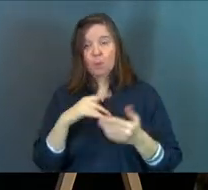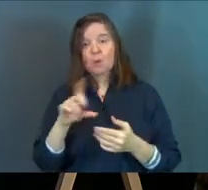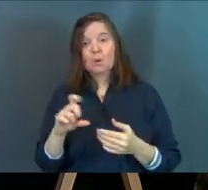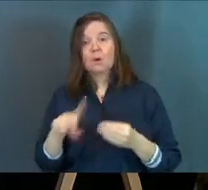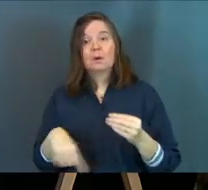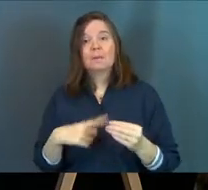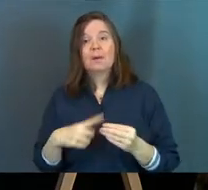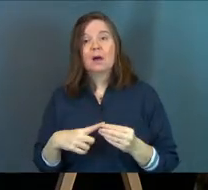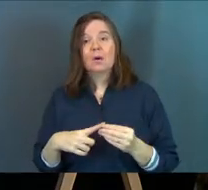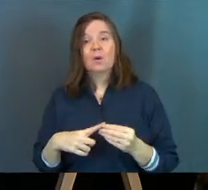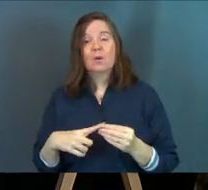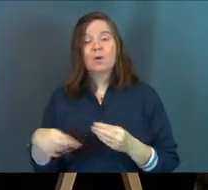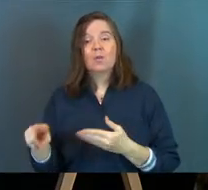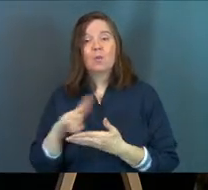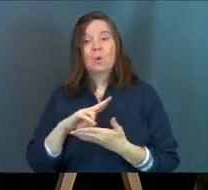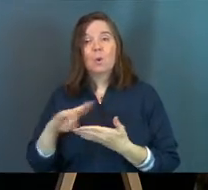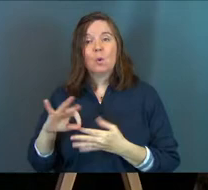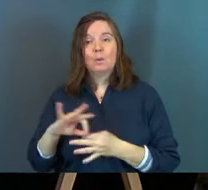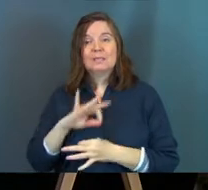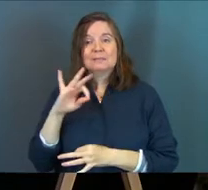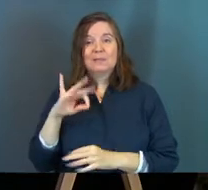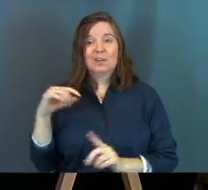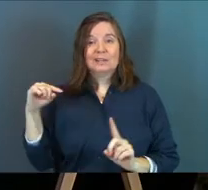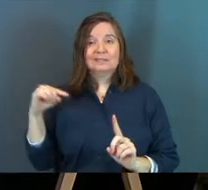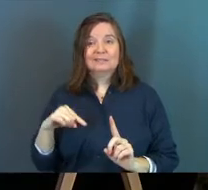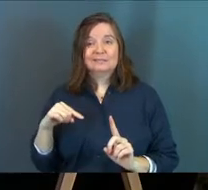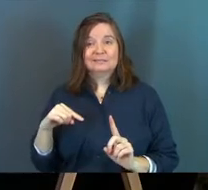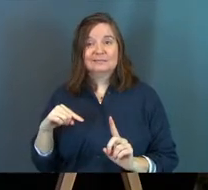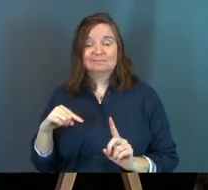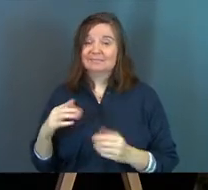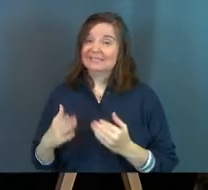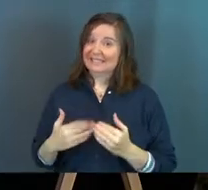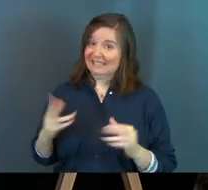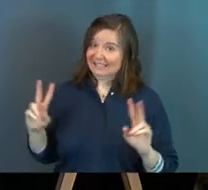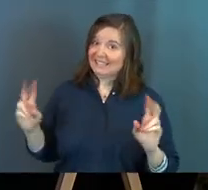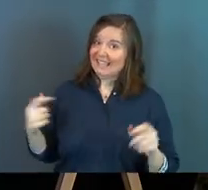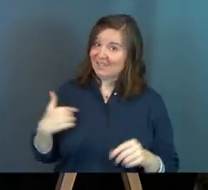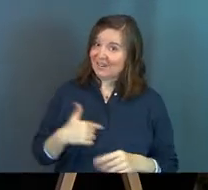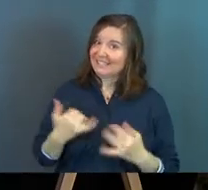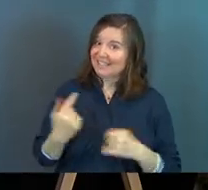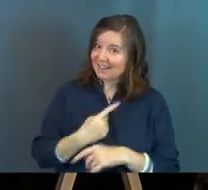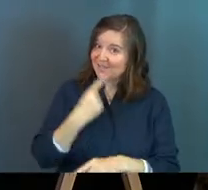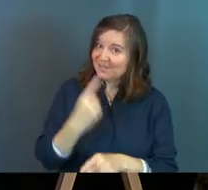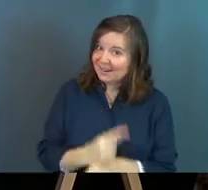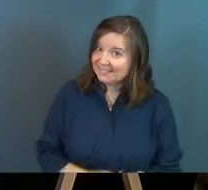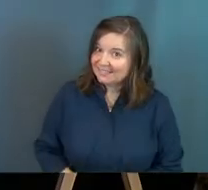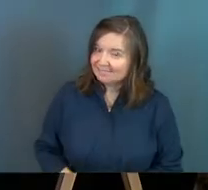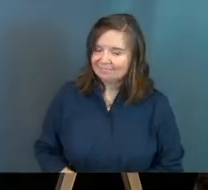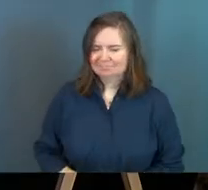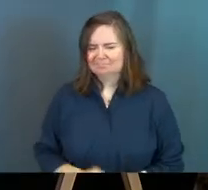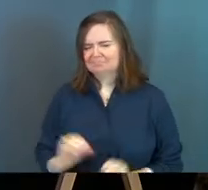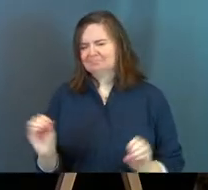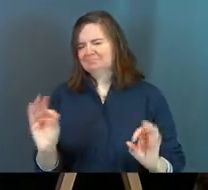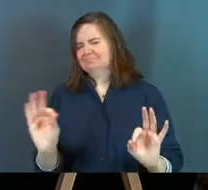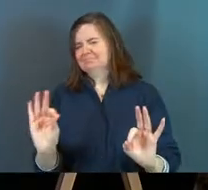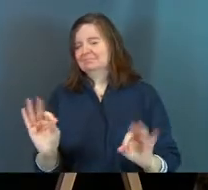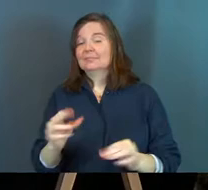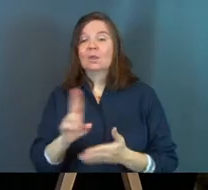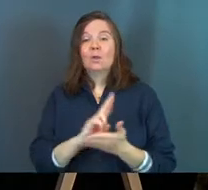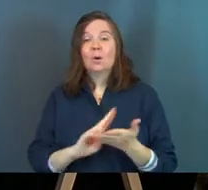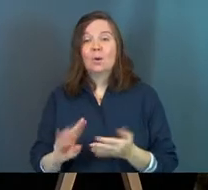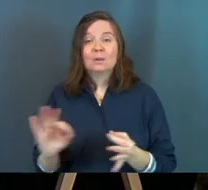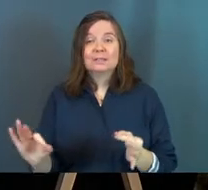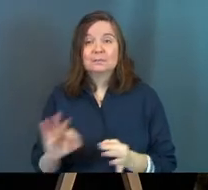was about the Holy Spirit. Easy topic for us today, right? No big deal at all. The